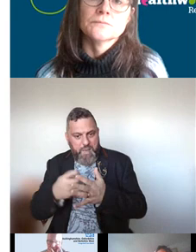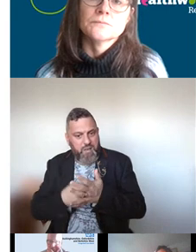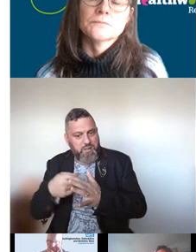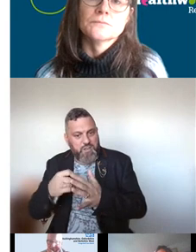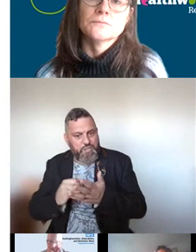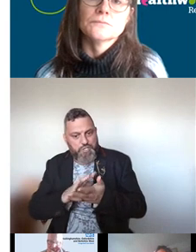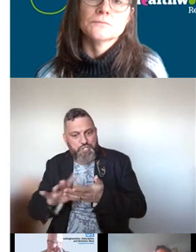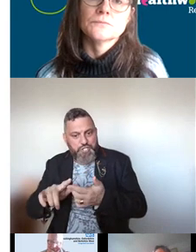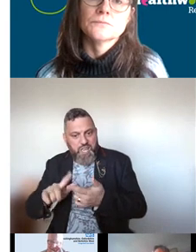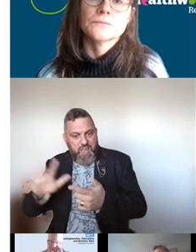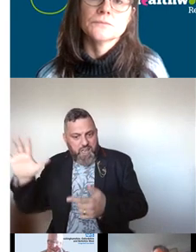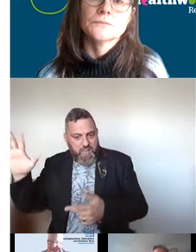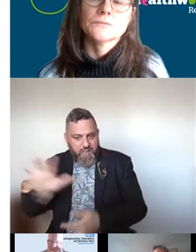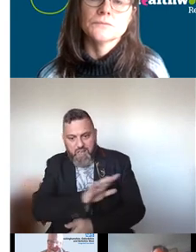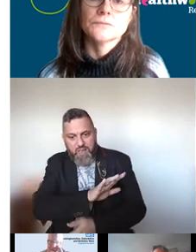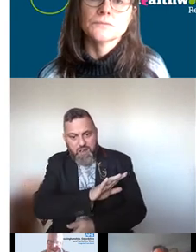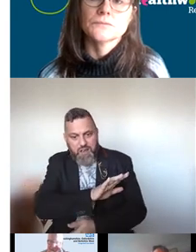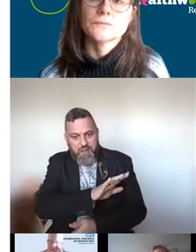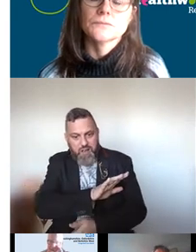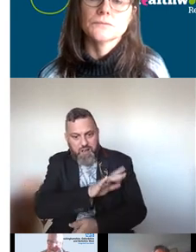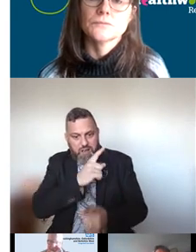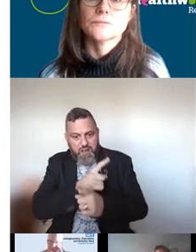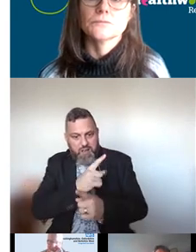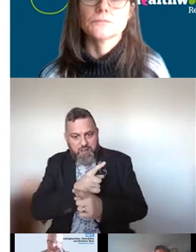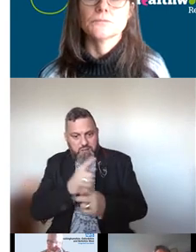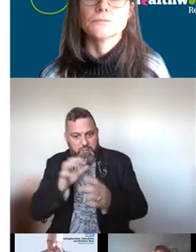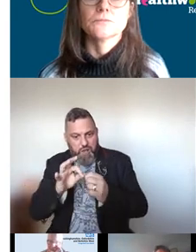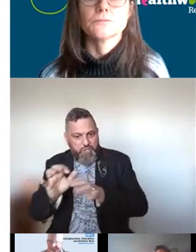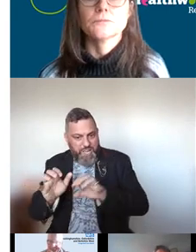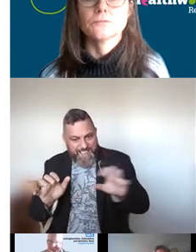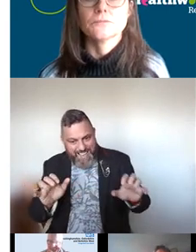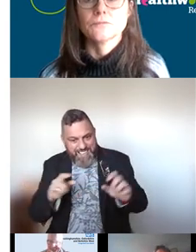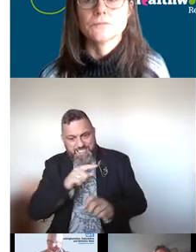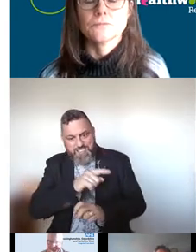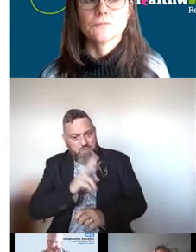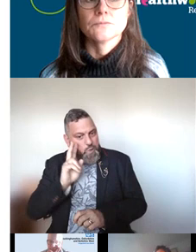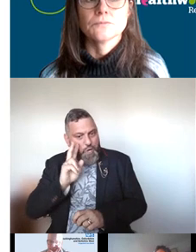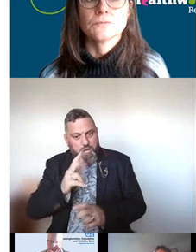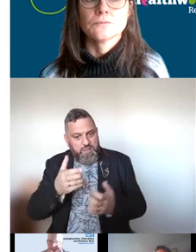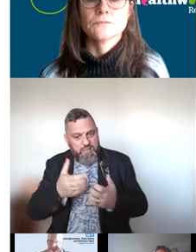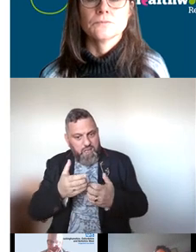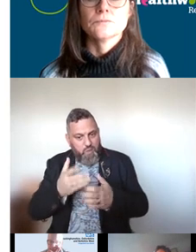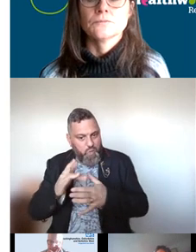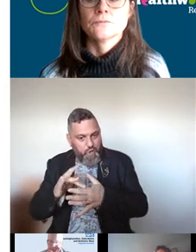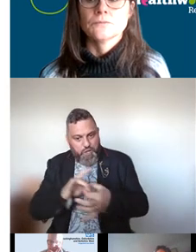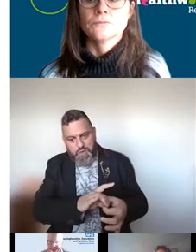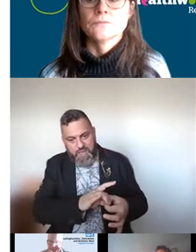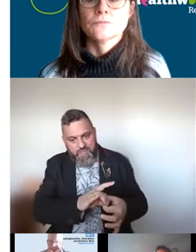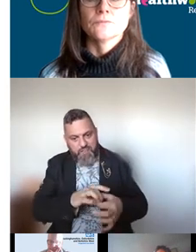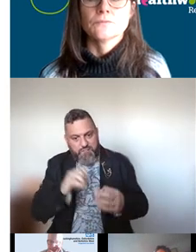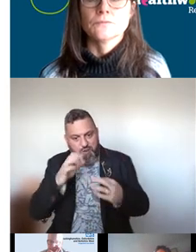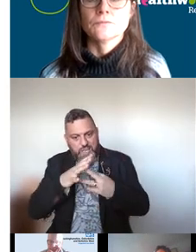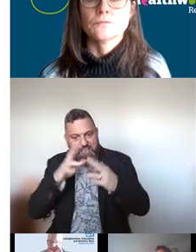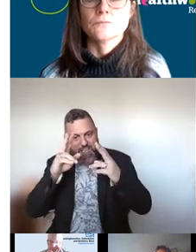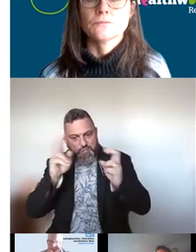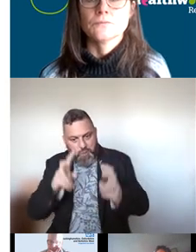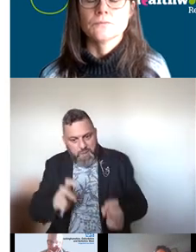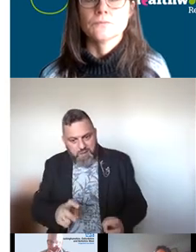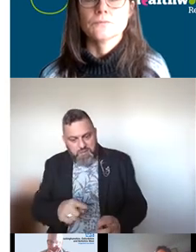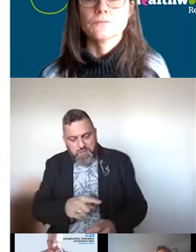lot of conversations with Berkshire East. We look at where we can work together on key topics at